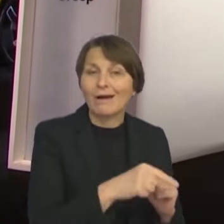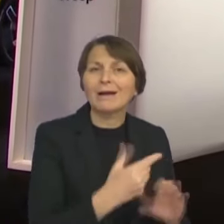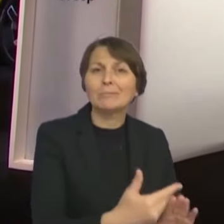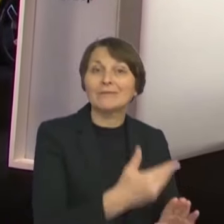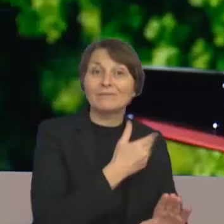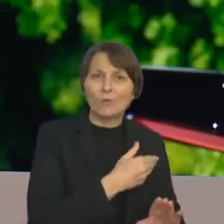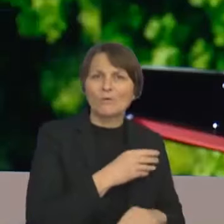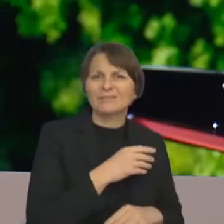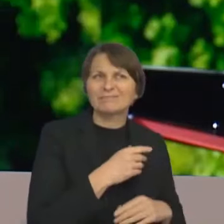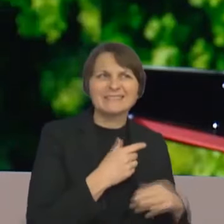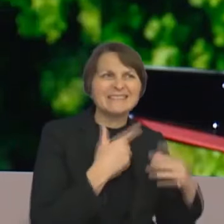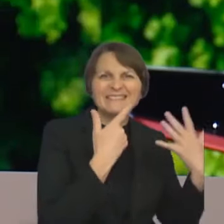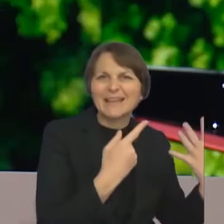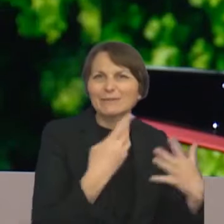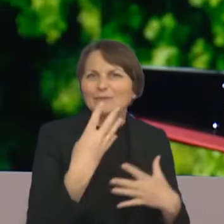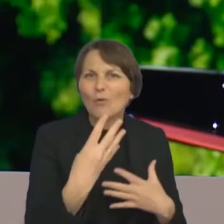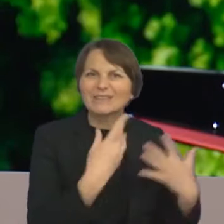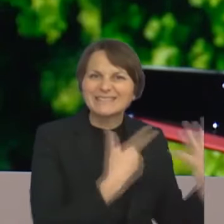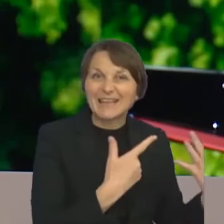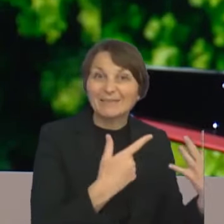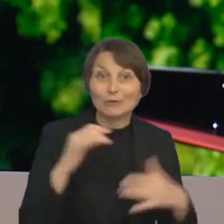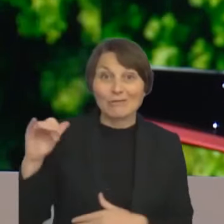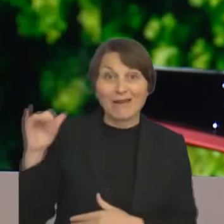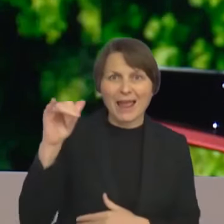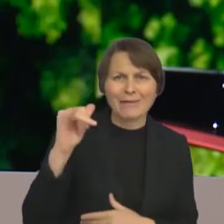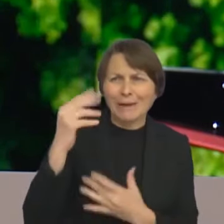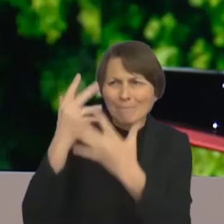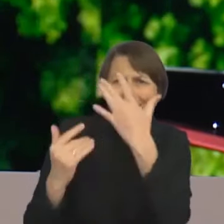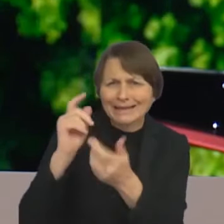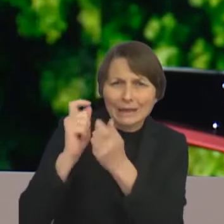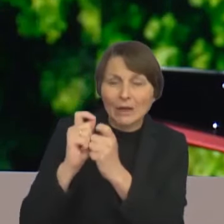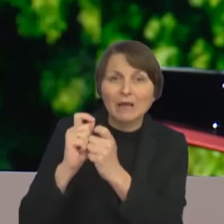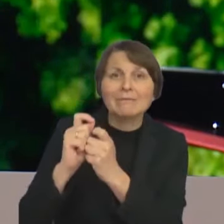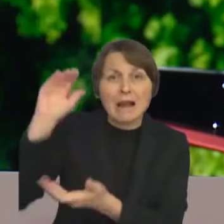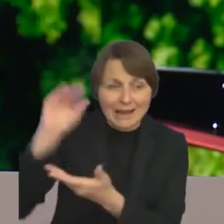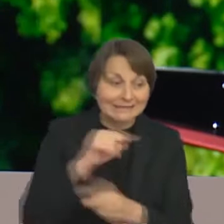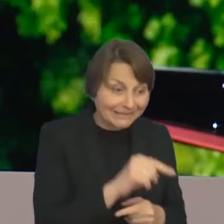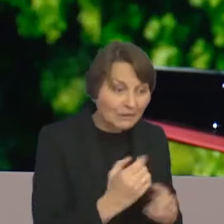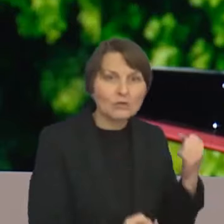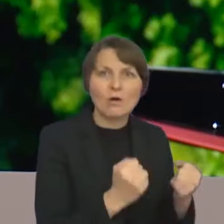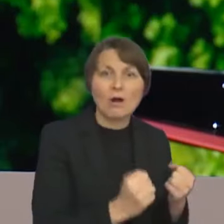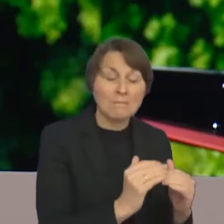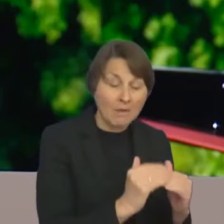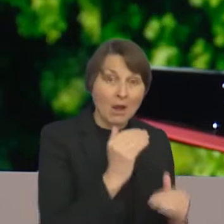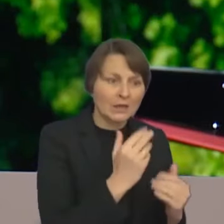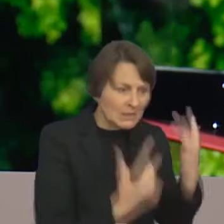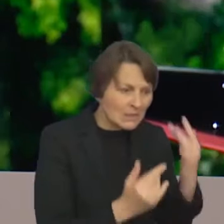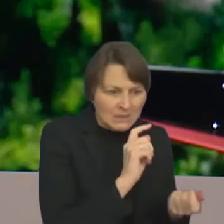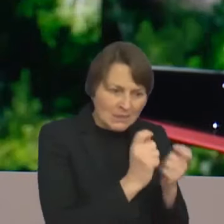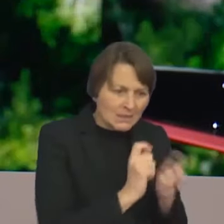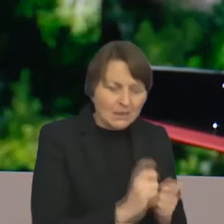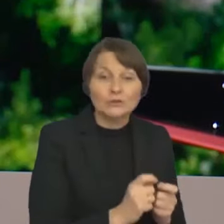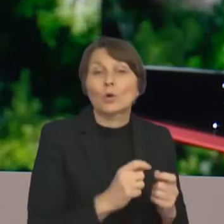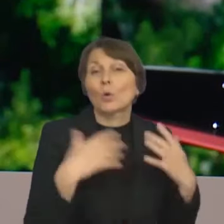Boeing aircraft. So you're looking at major technological developments, and that makes them very complex in